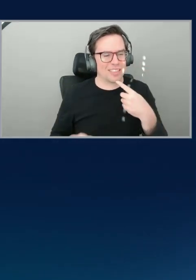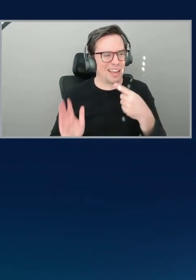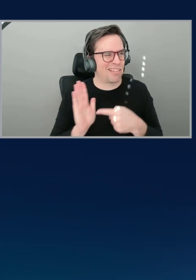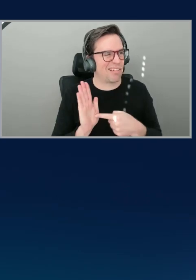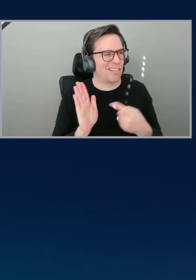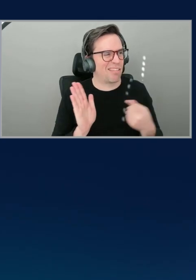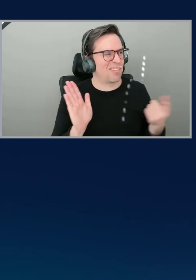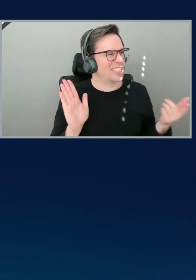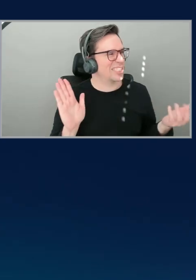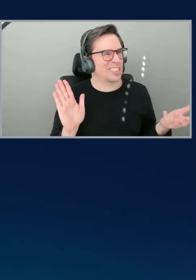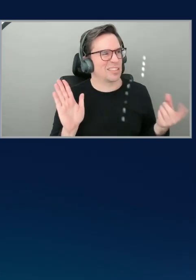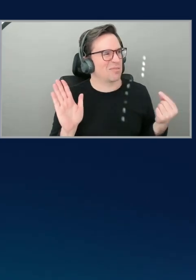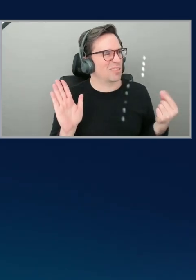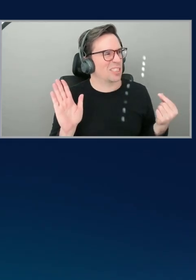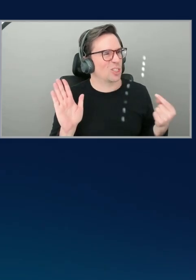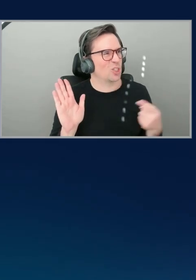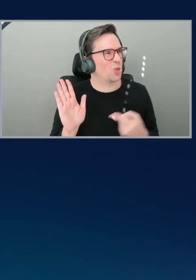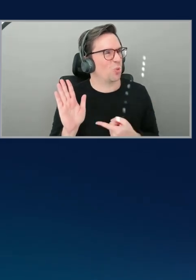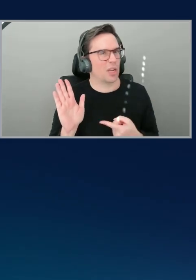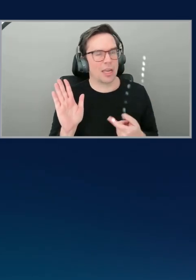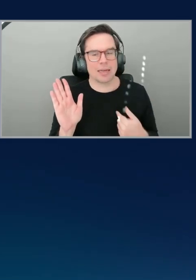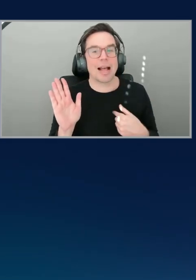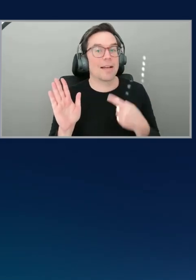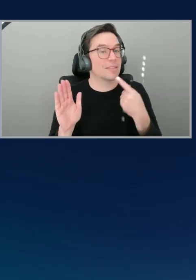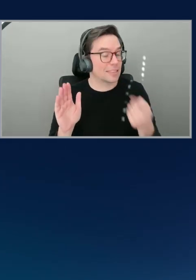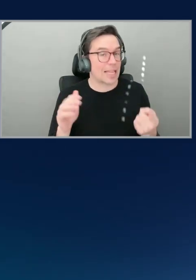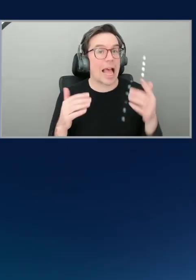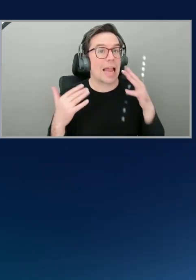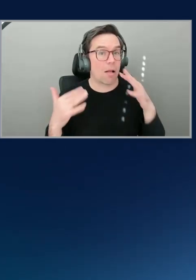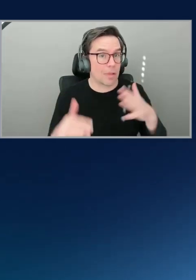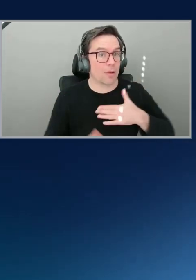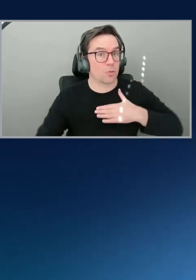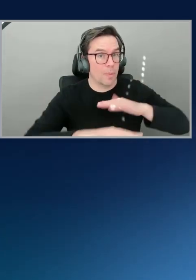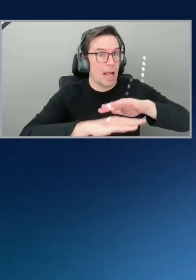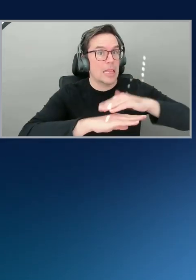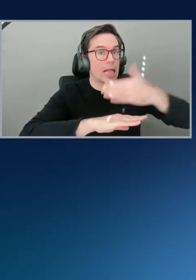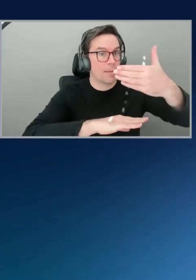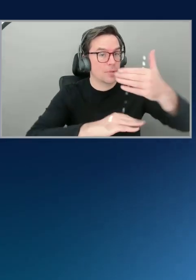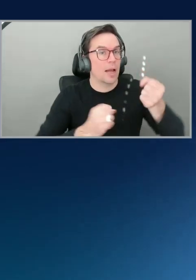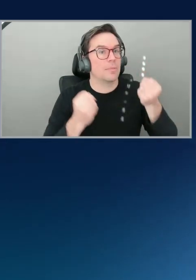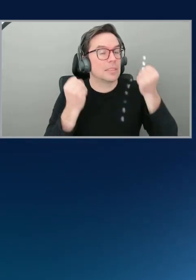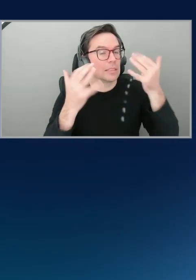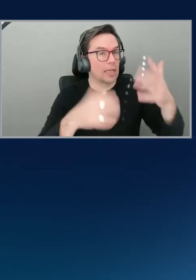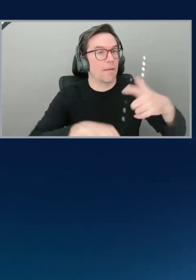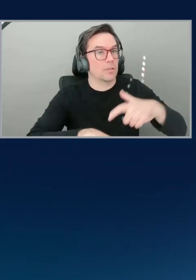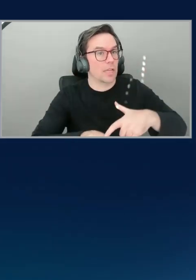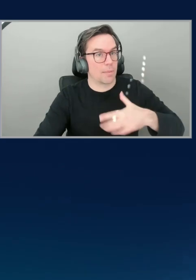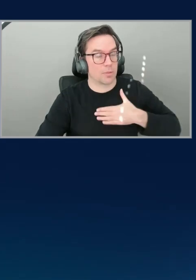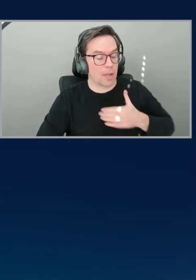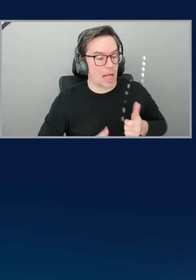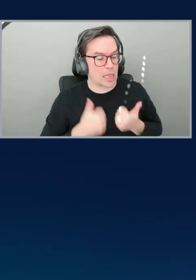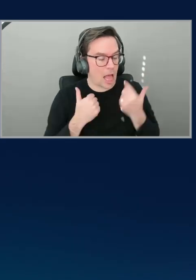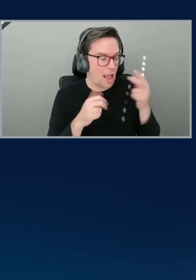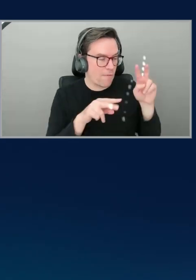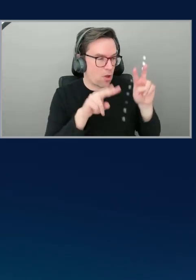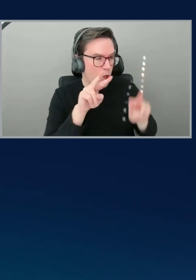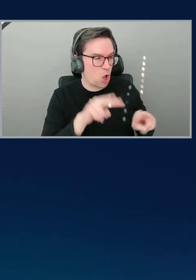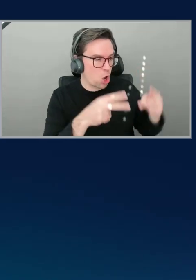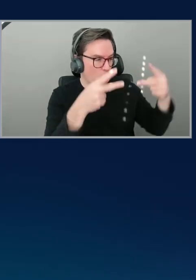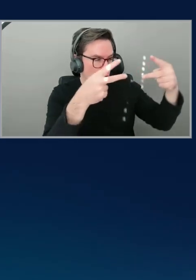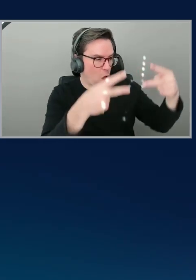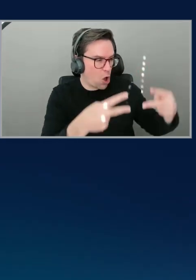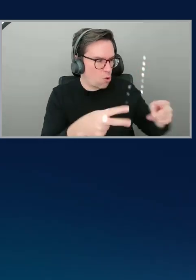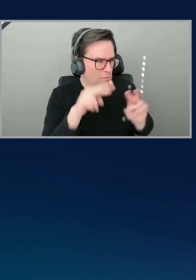literally said out loud to my laptop several times in my life, looking at a block of code going, what does this